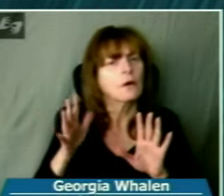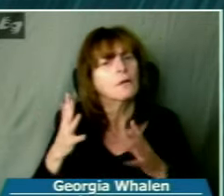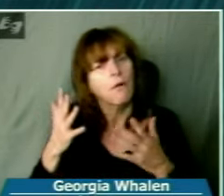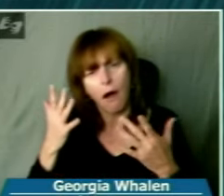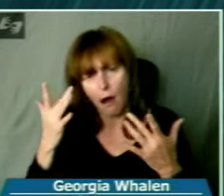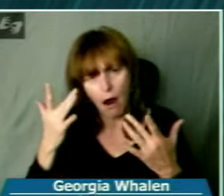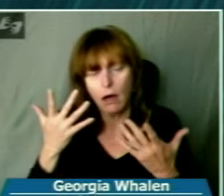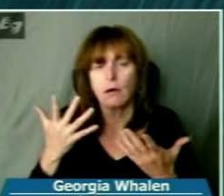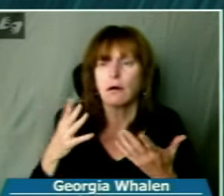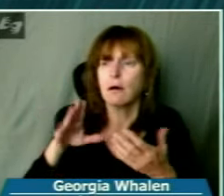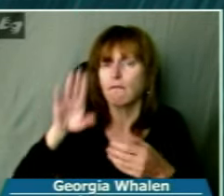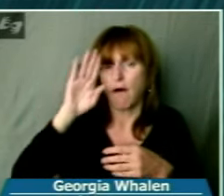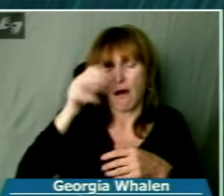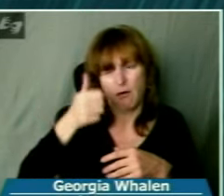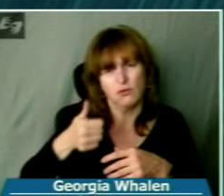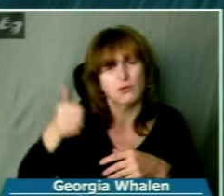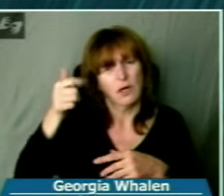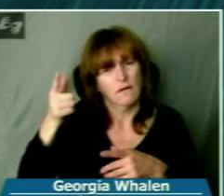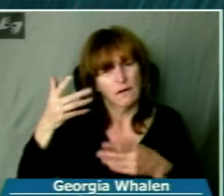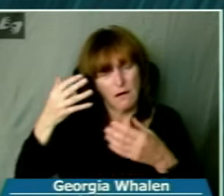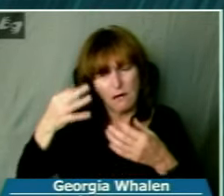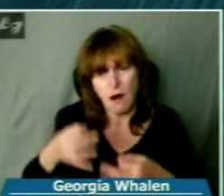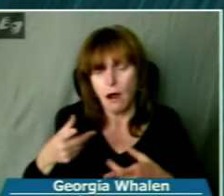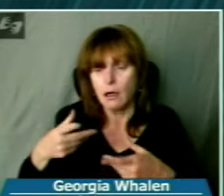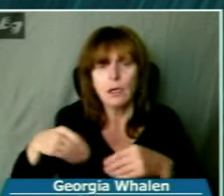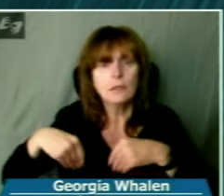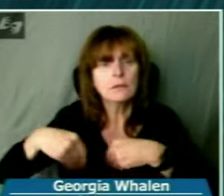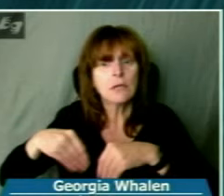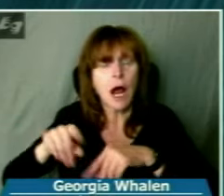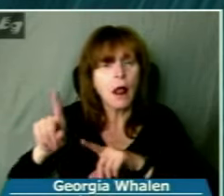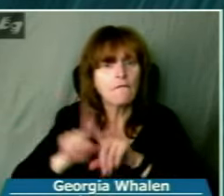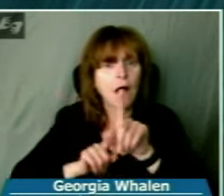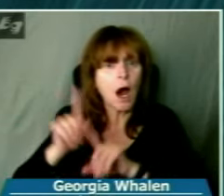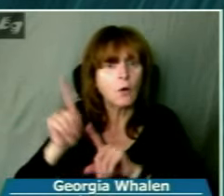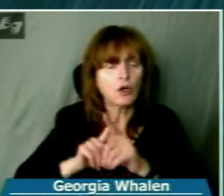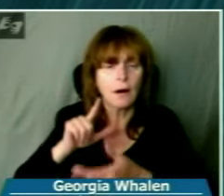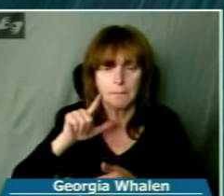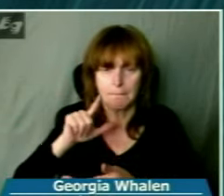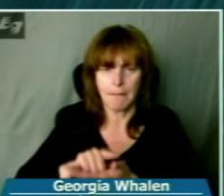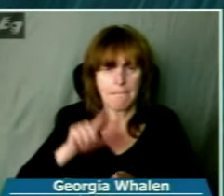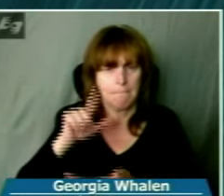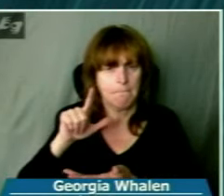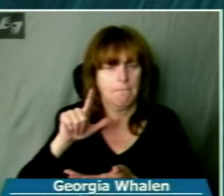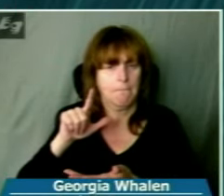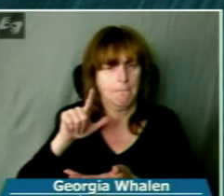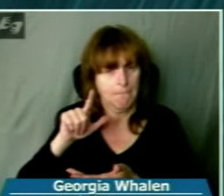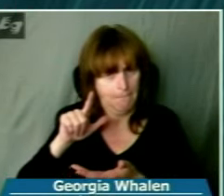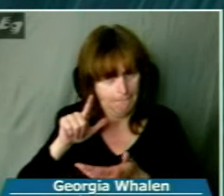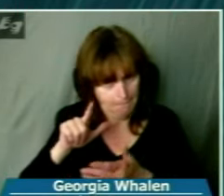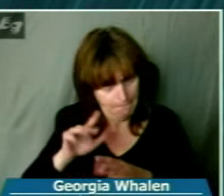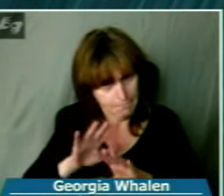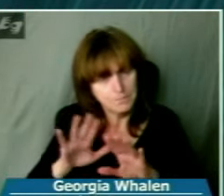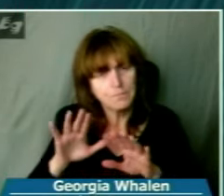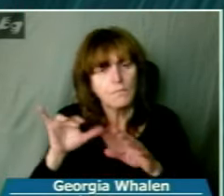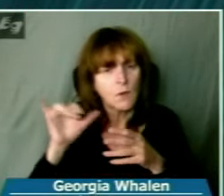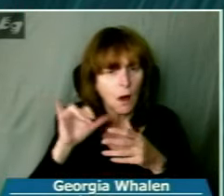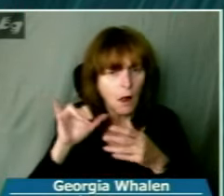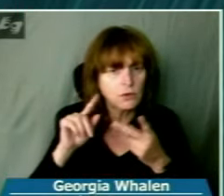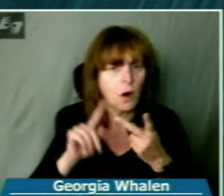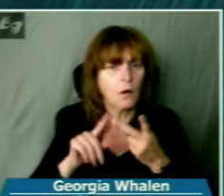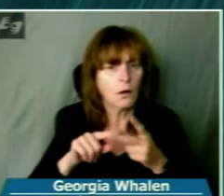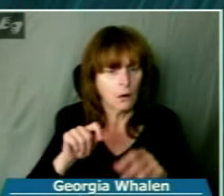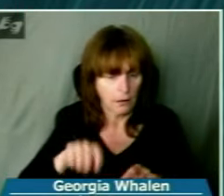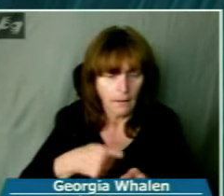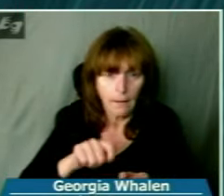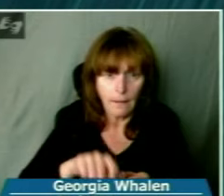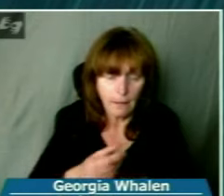to, first of all, stop the sale of the fireworks. So that would prevent the promoting of these shooting off the fireworks